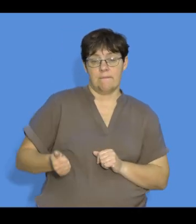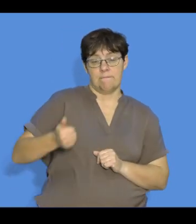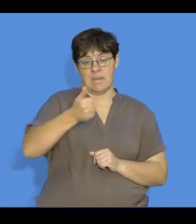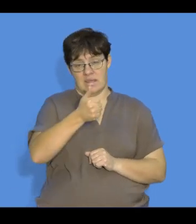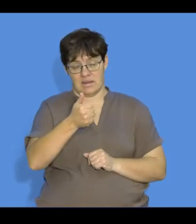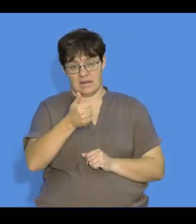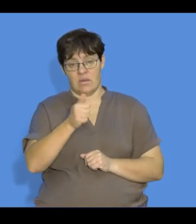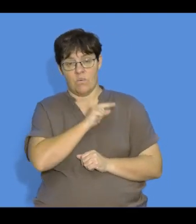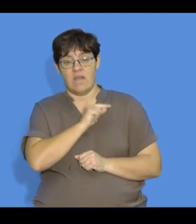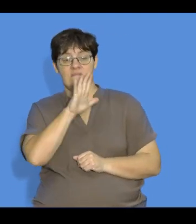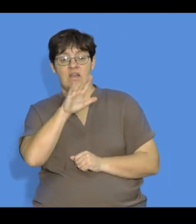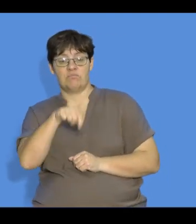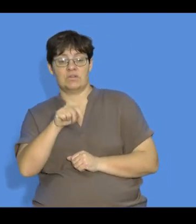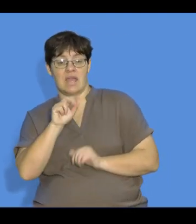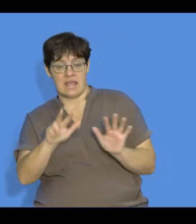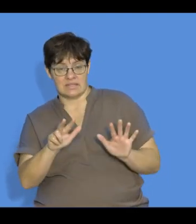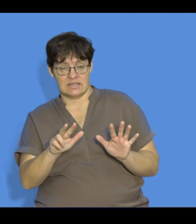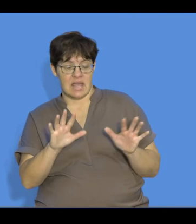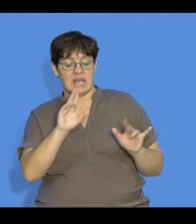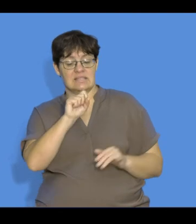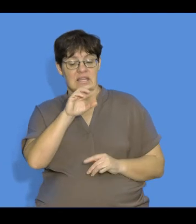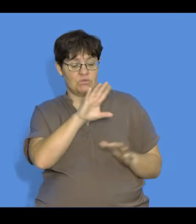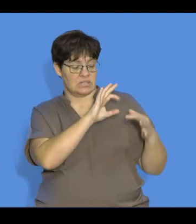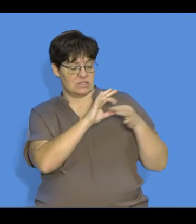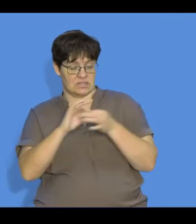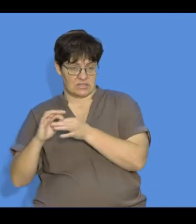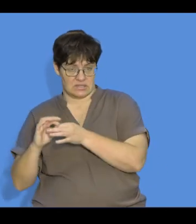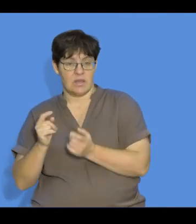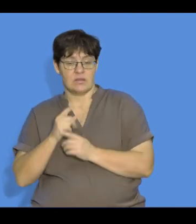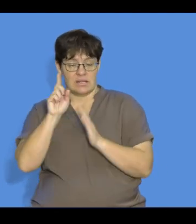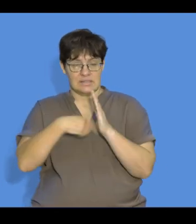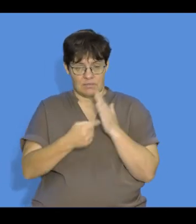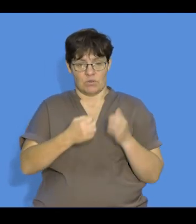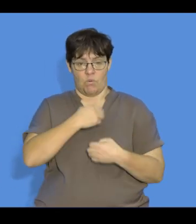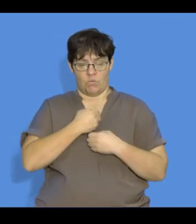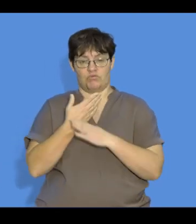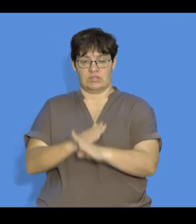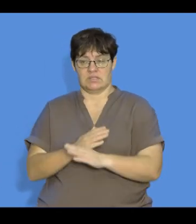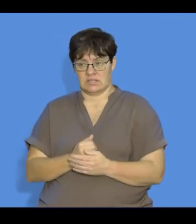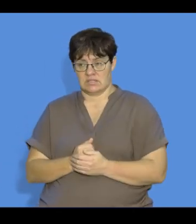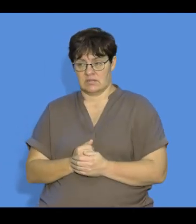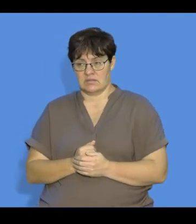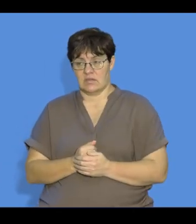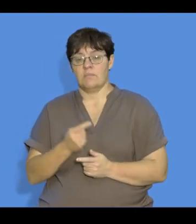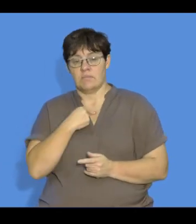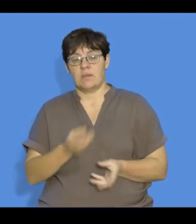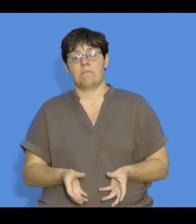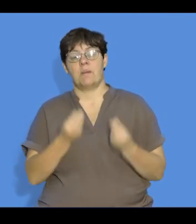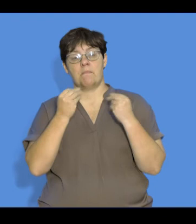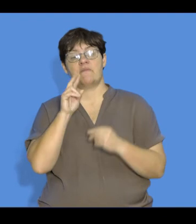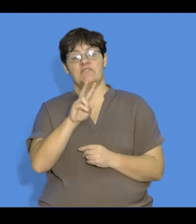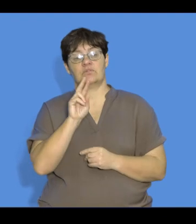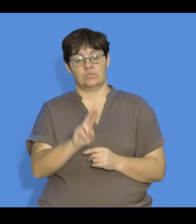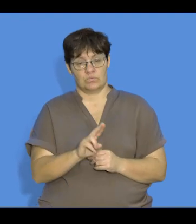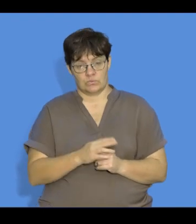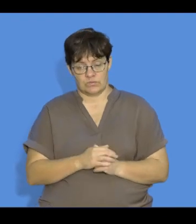current in the circuit, because the 5.8 is in series with the battery, multiplied by its own resistance, it will give us the magnitude of